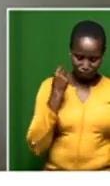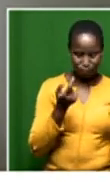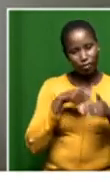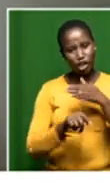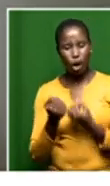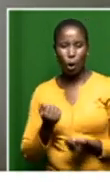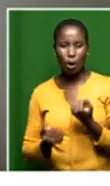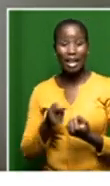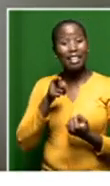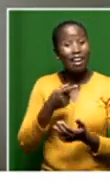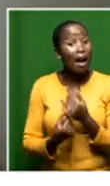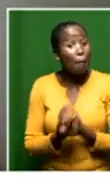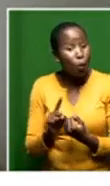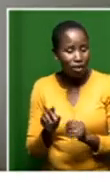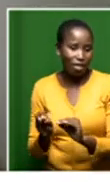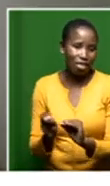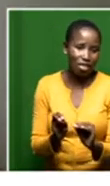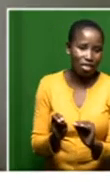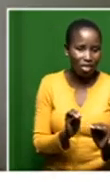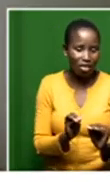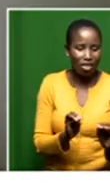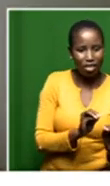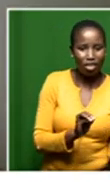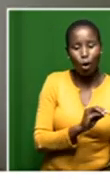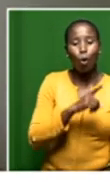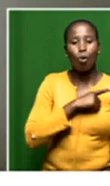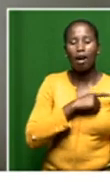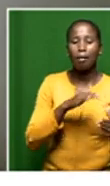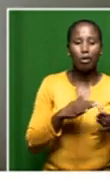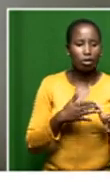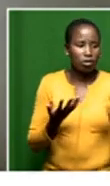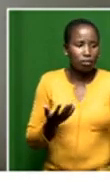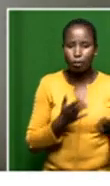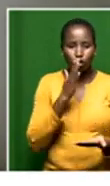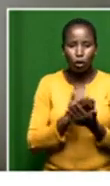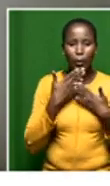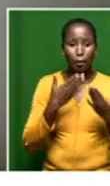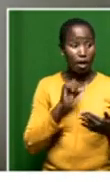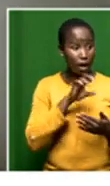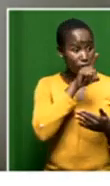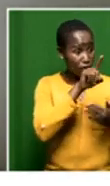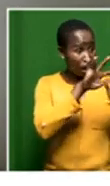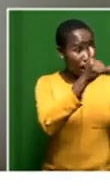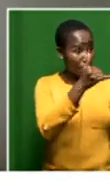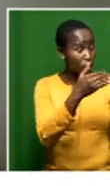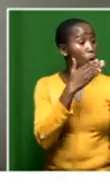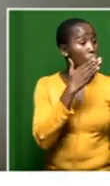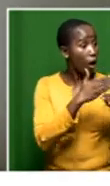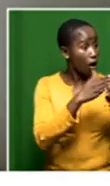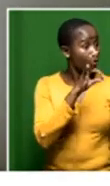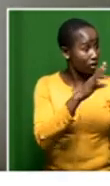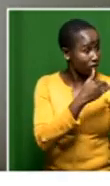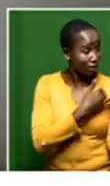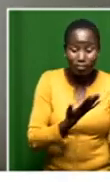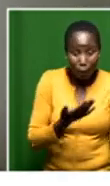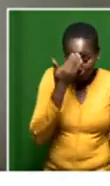prolongs the process, because as long as we do not have assurance that the airlines are operating safely, we have an obligation